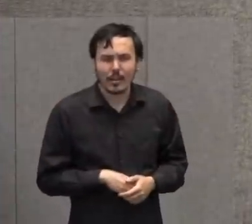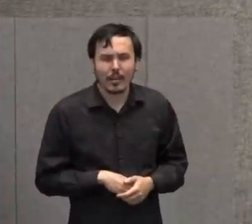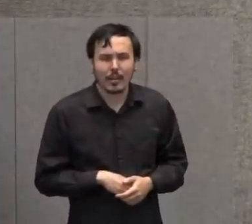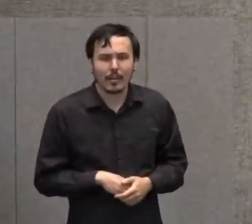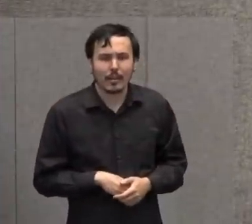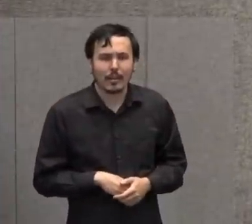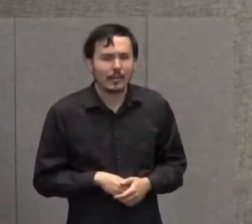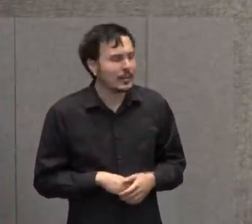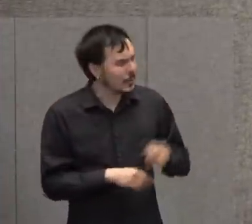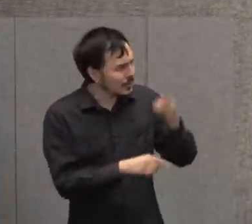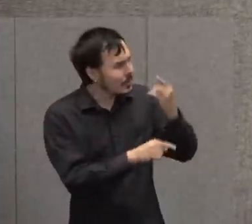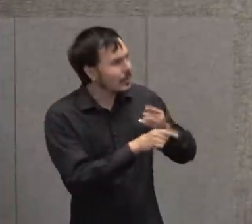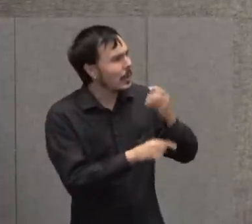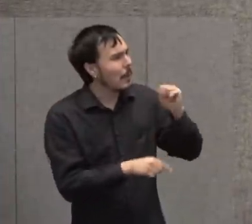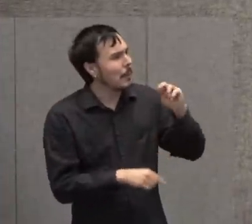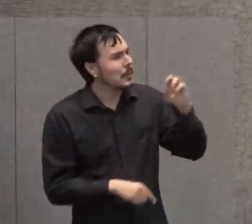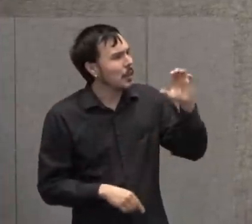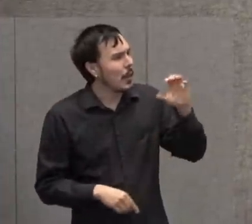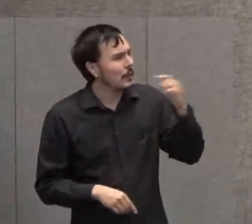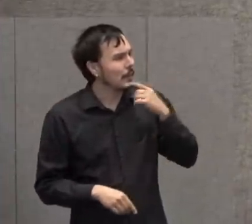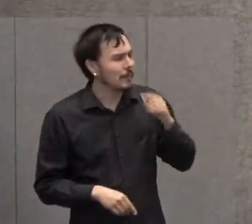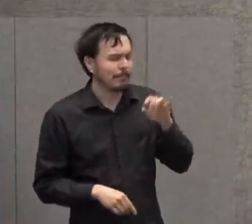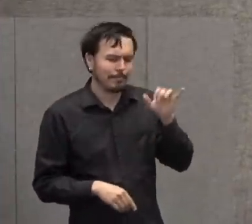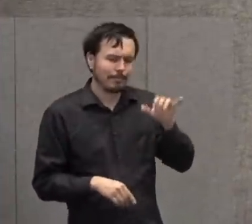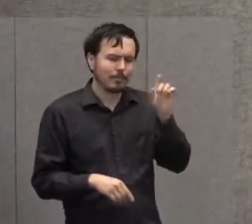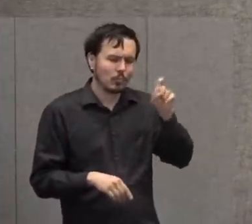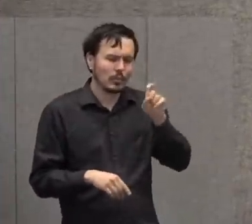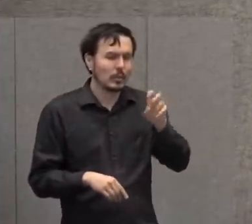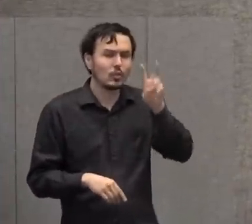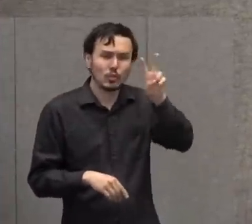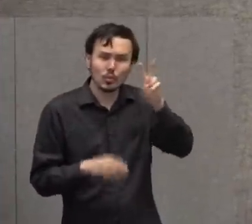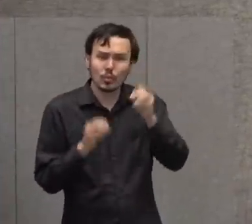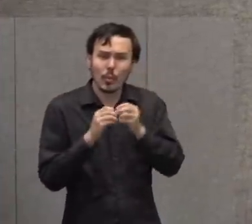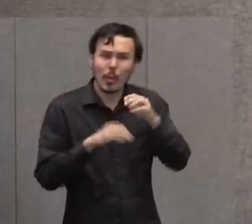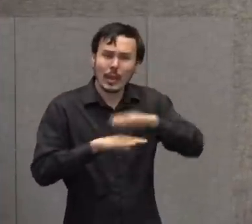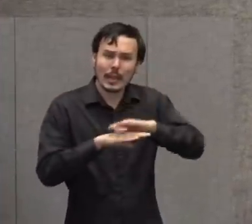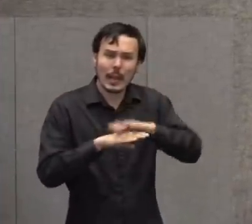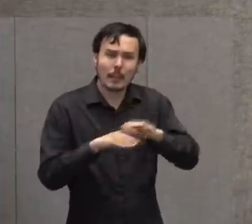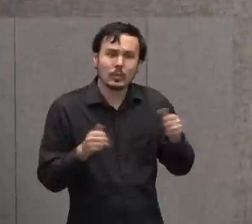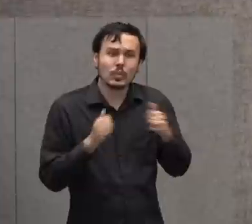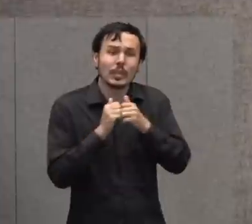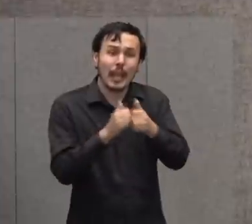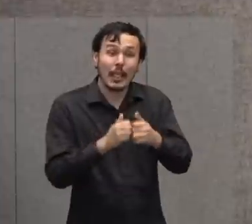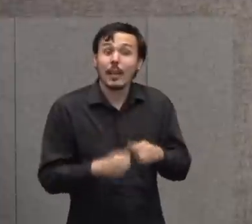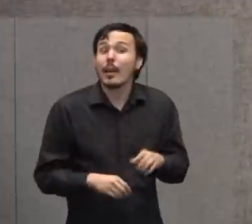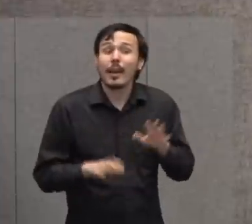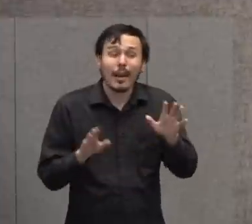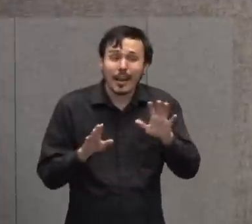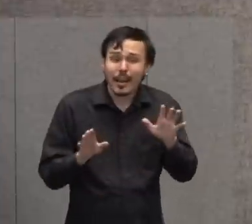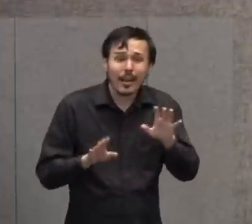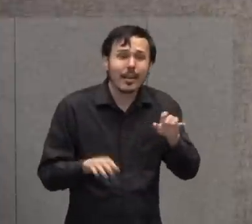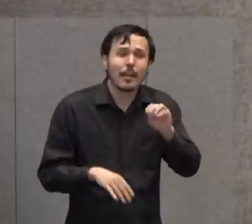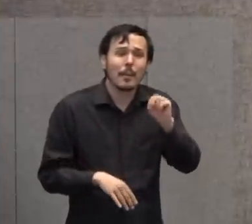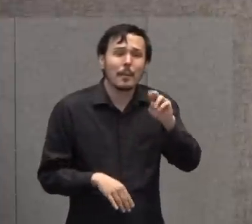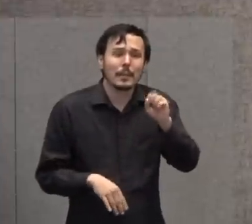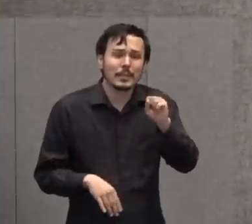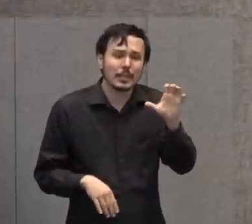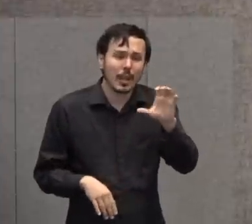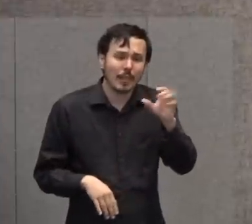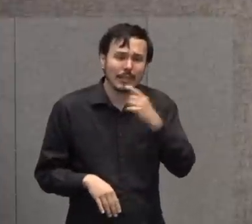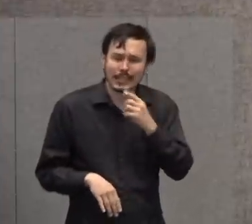You're so right, Mr. Comfort said. We'll have to push 2 more tables together. But that won't work either, said Mrs.